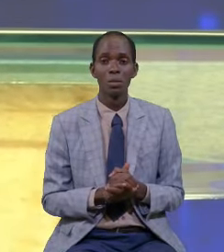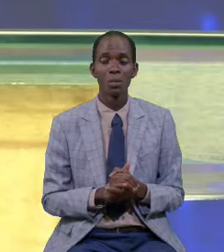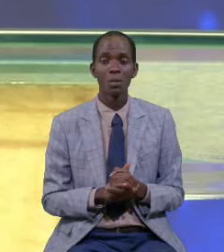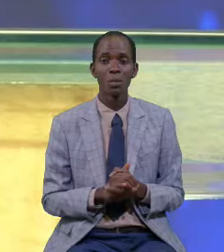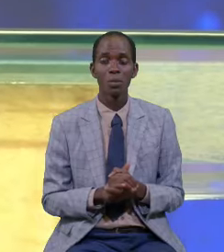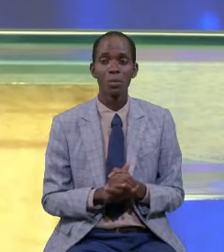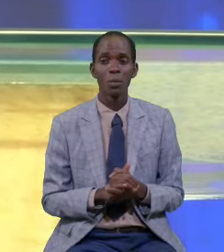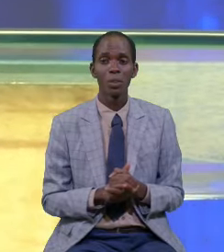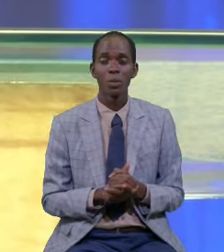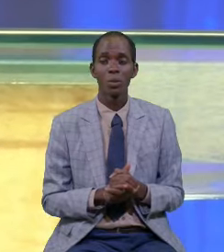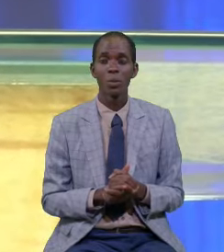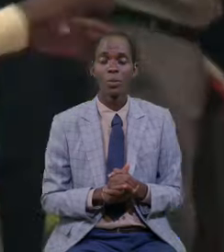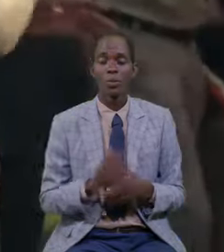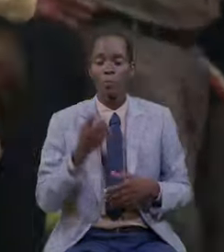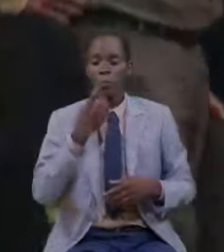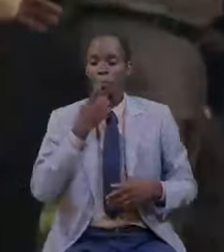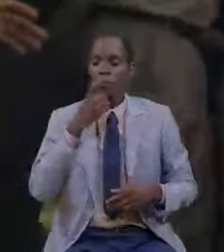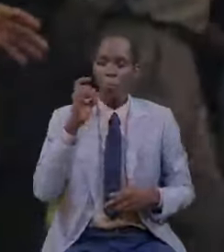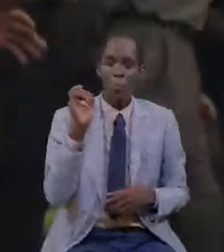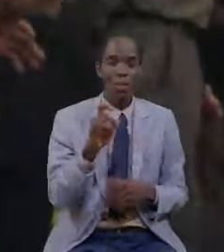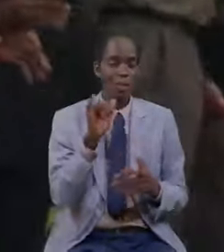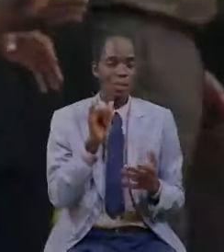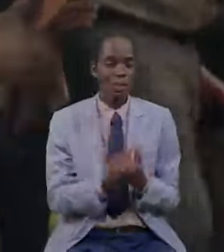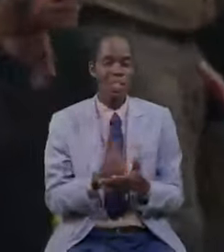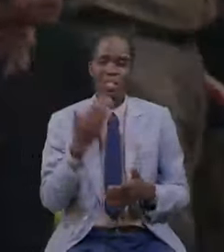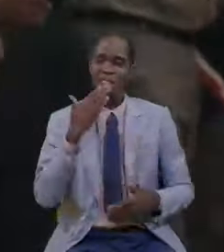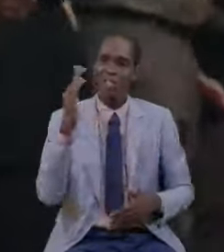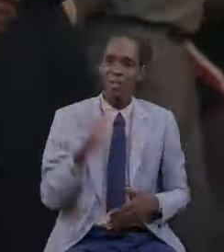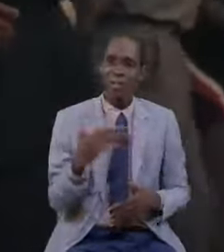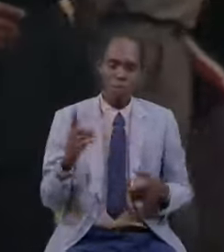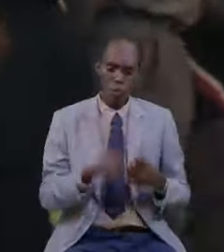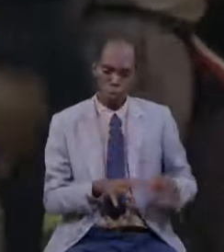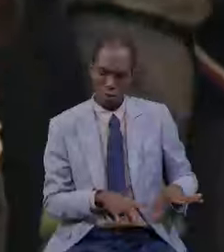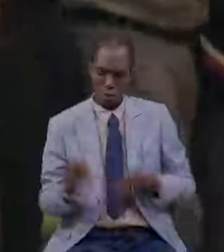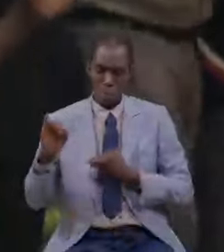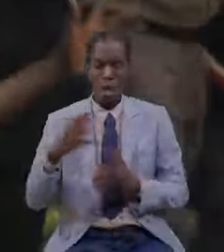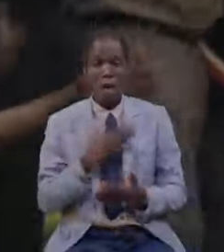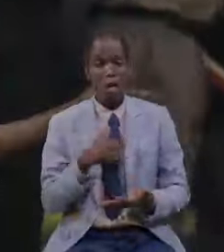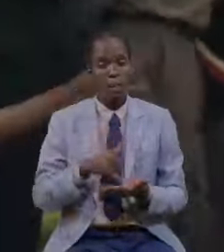Command that evil sin to depart. It has to.